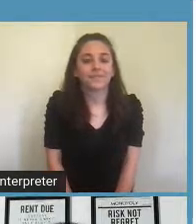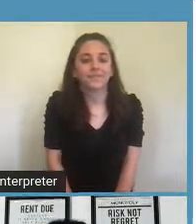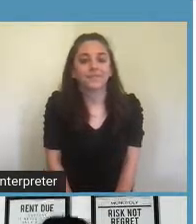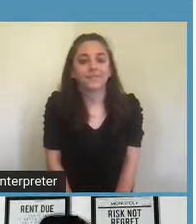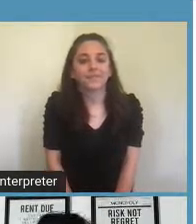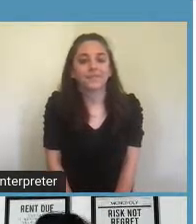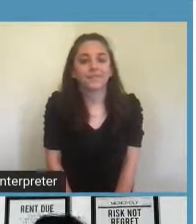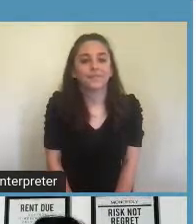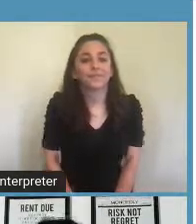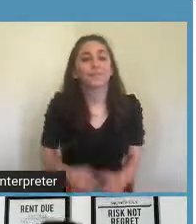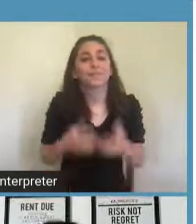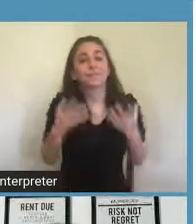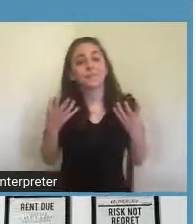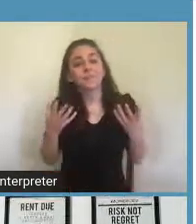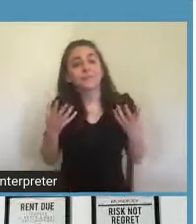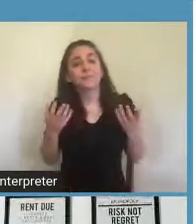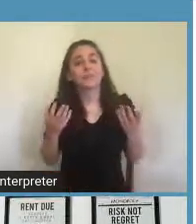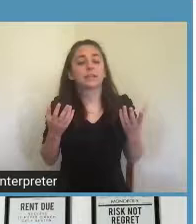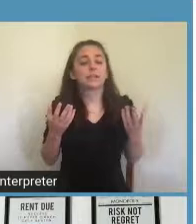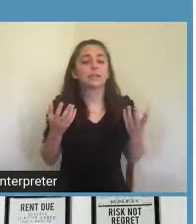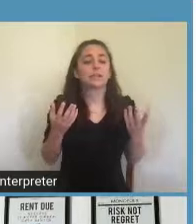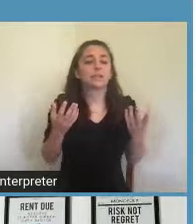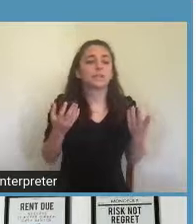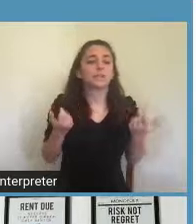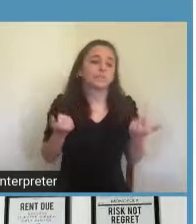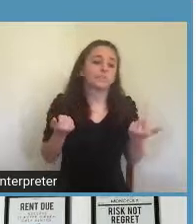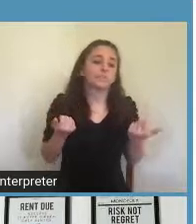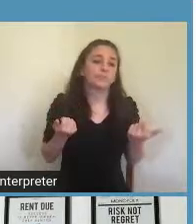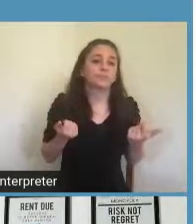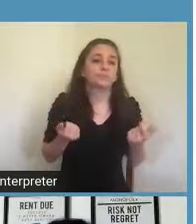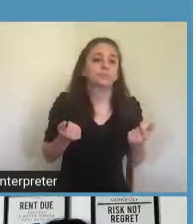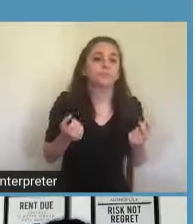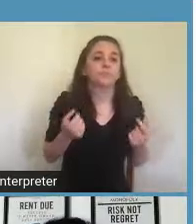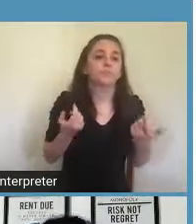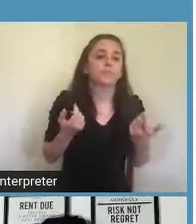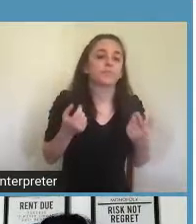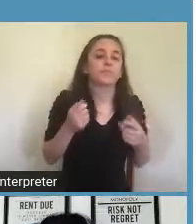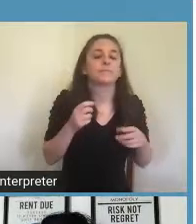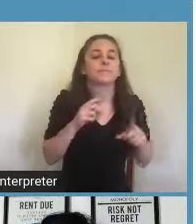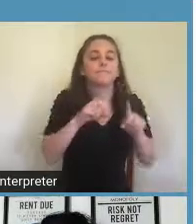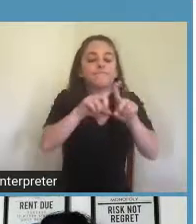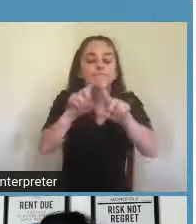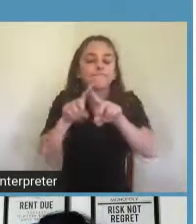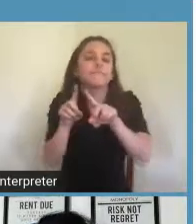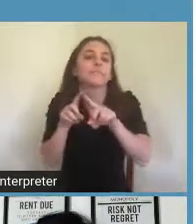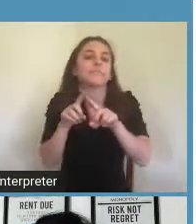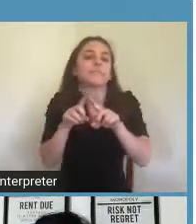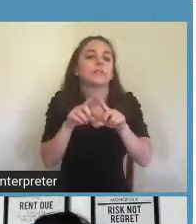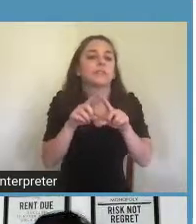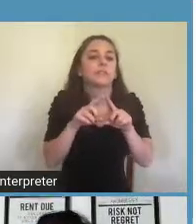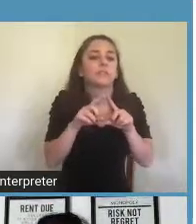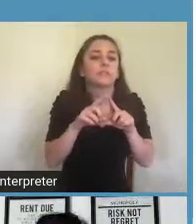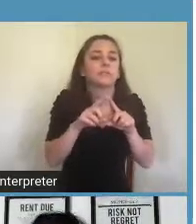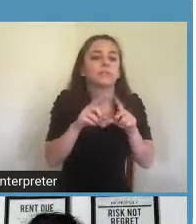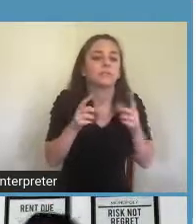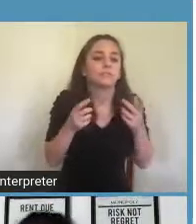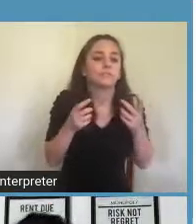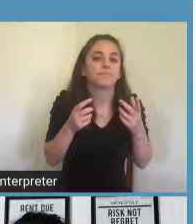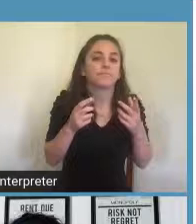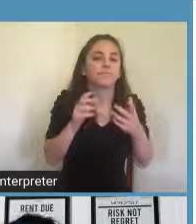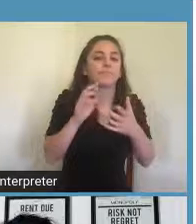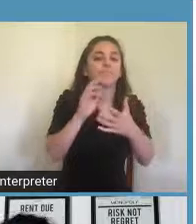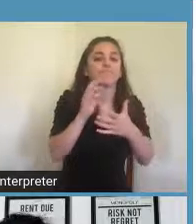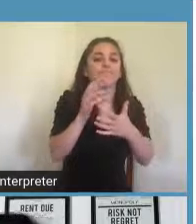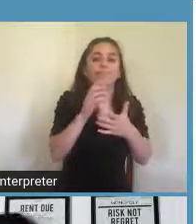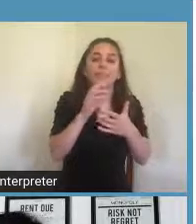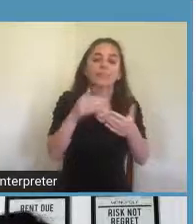And so, all considering, despite the moving parts, what made this